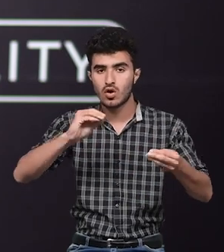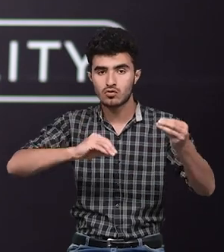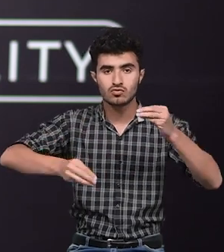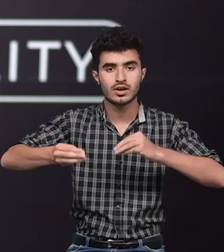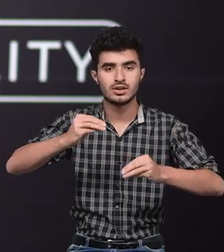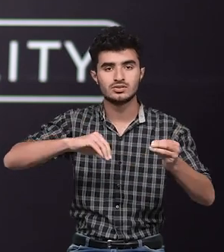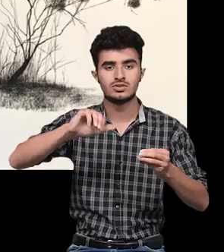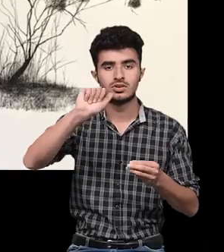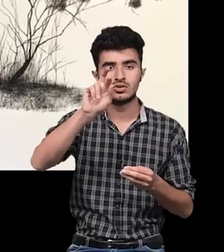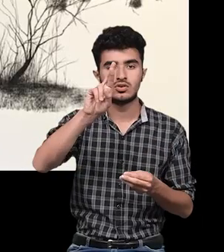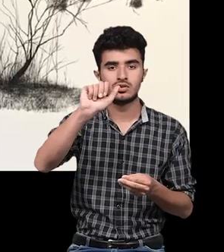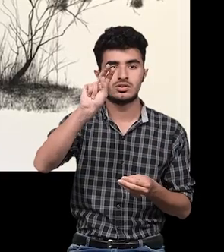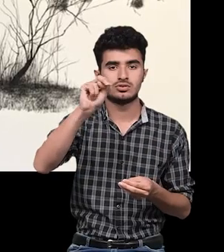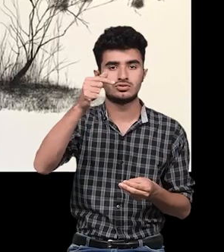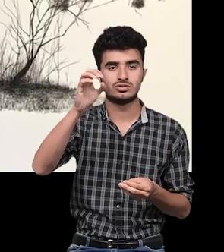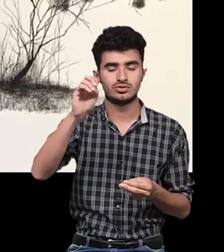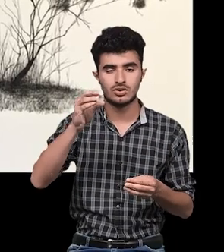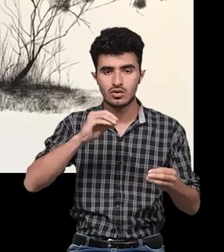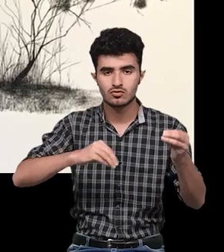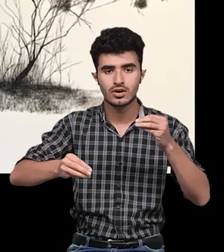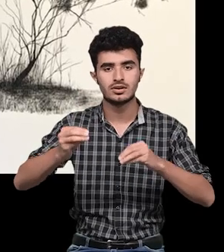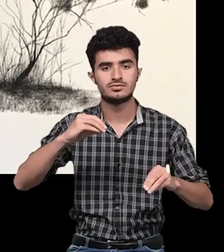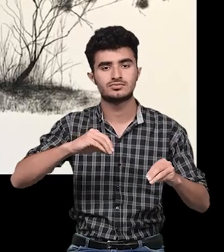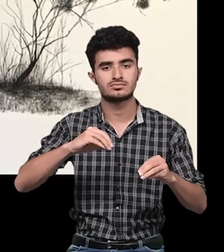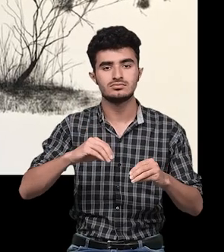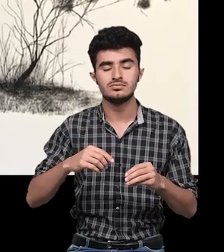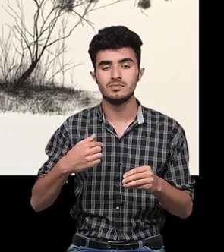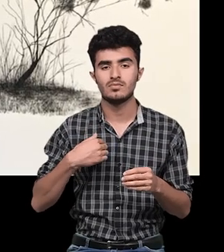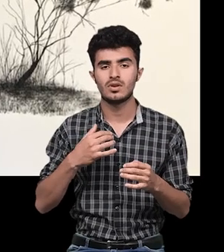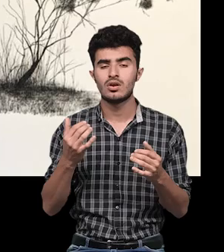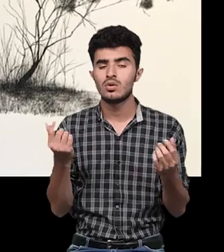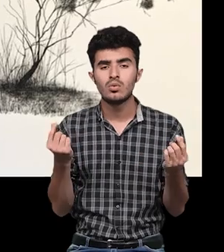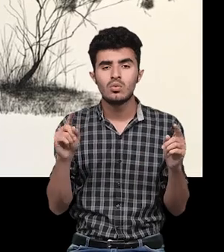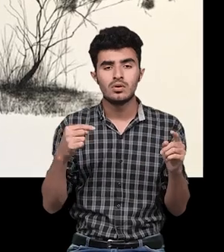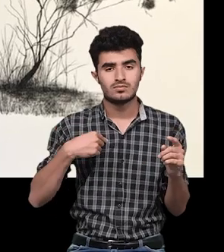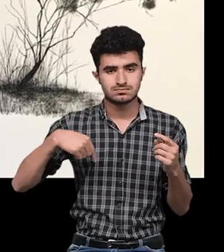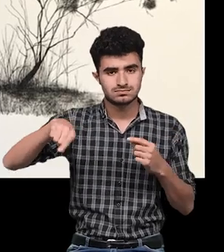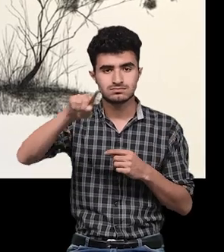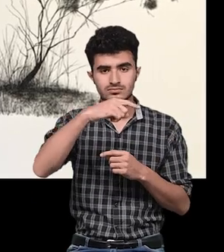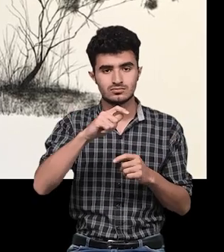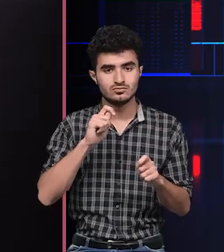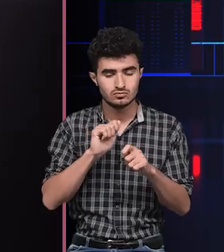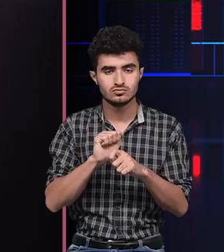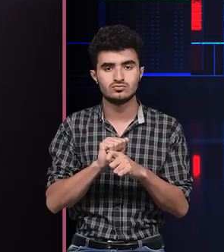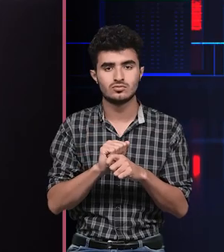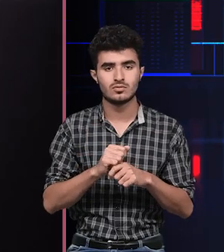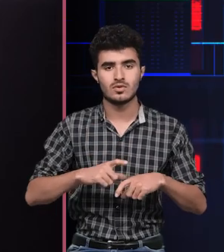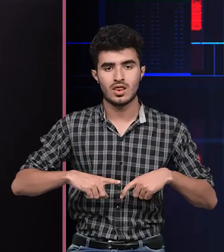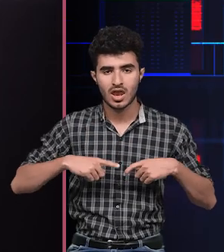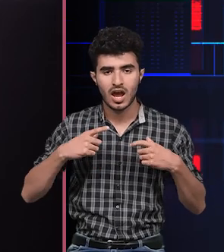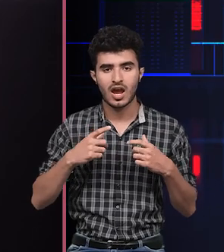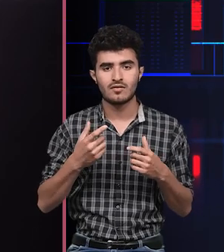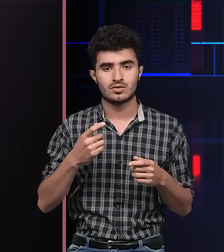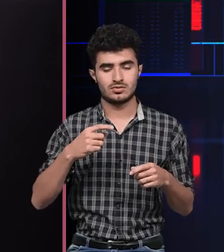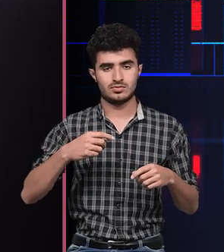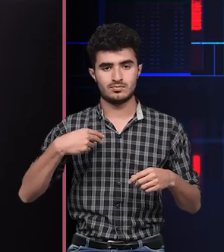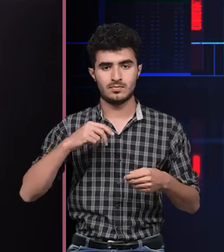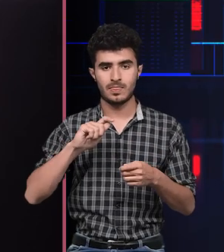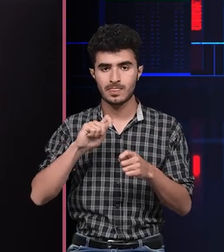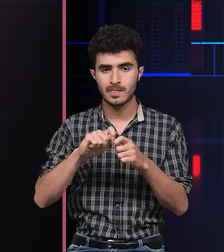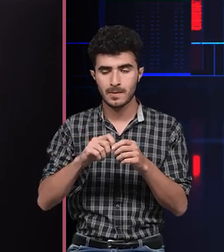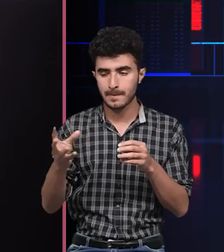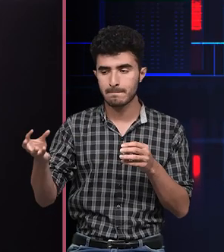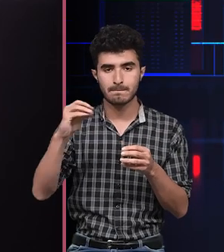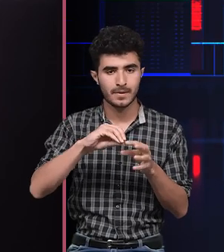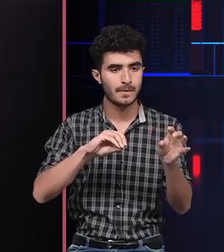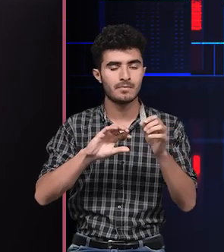to arrange. Whatever you do, or whatever I do, or we do as human beings, it is an arrangement. It is how we